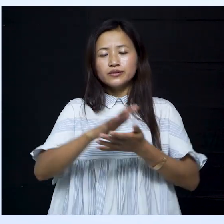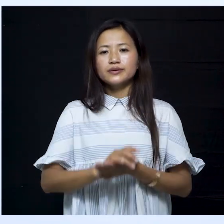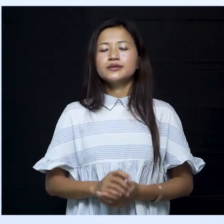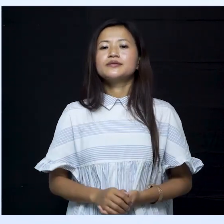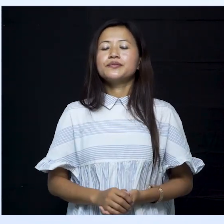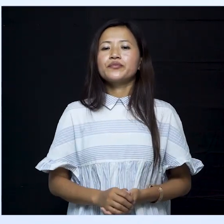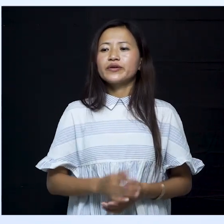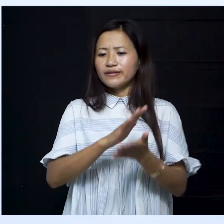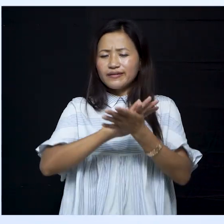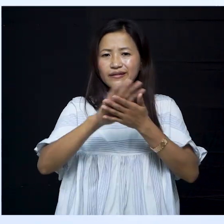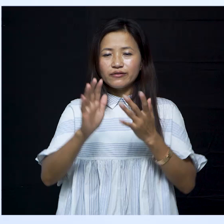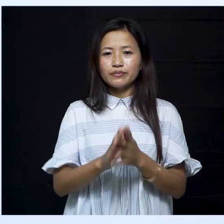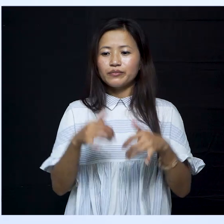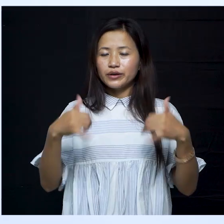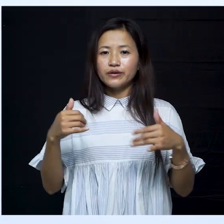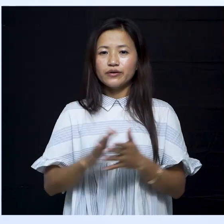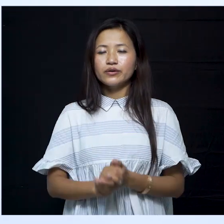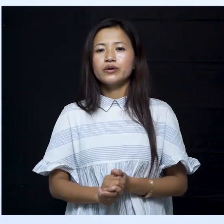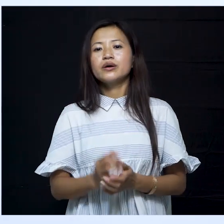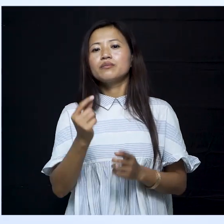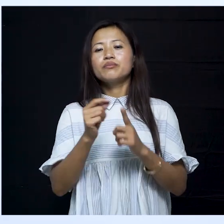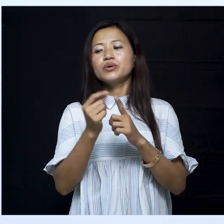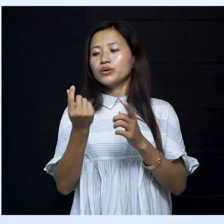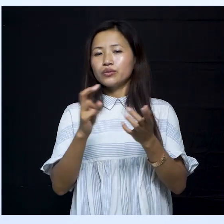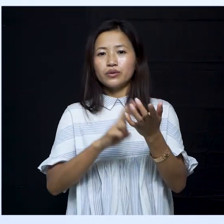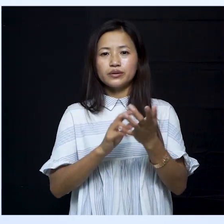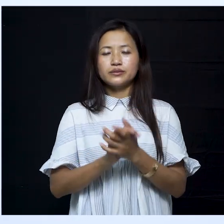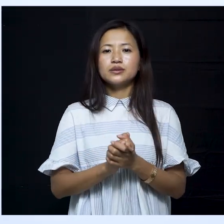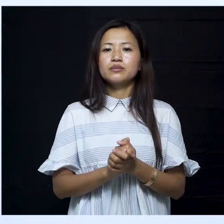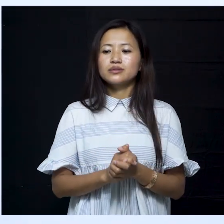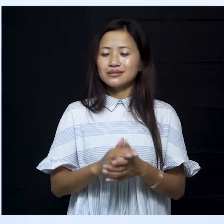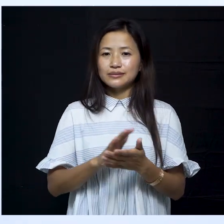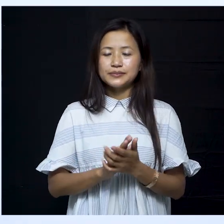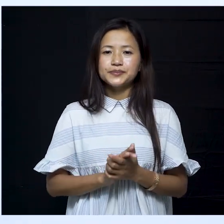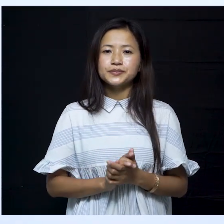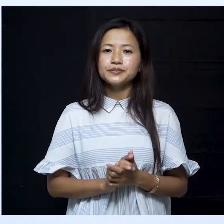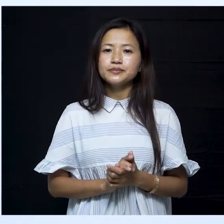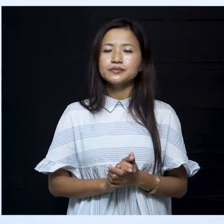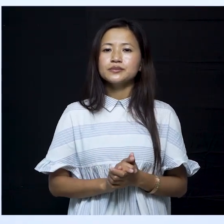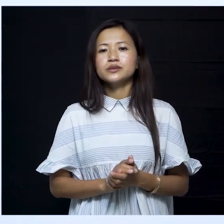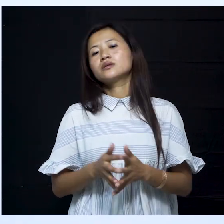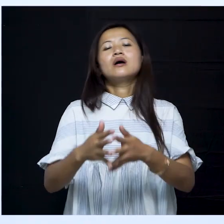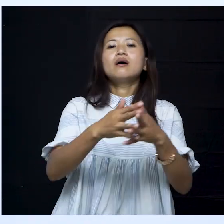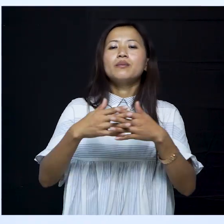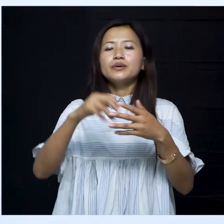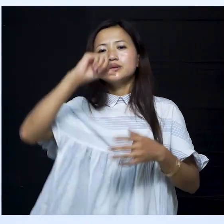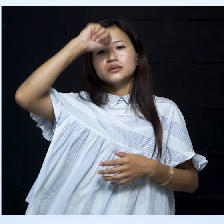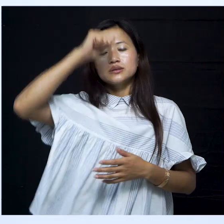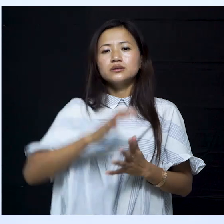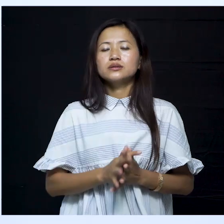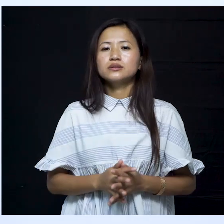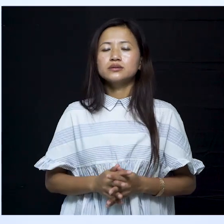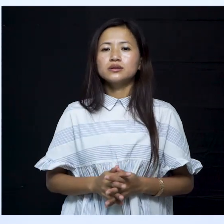clever play of words, such as pun, P-U-N, clever play of words, And then American English, here